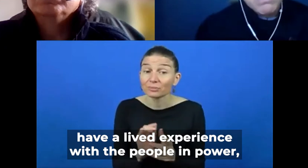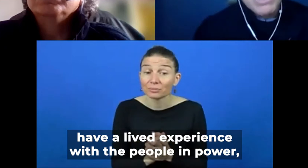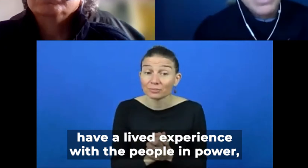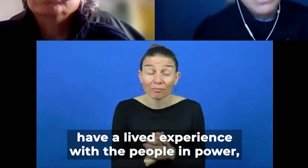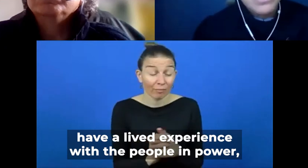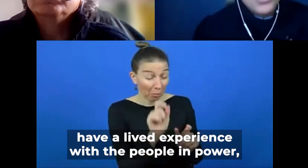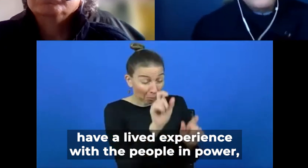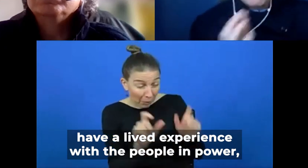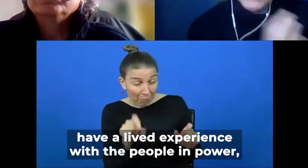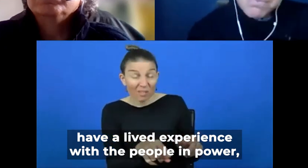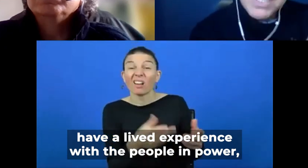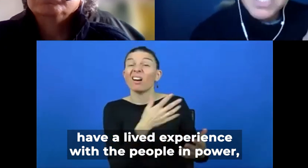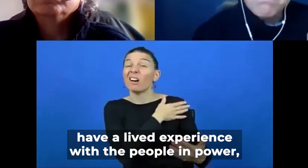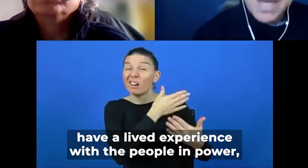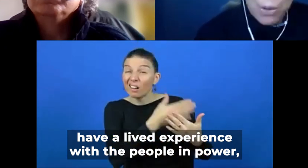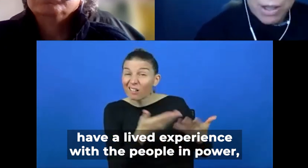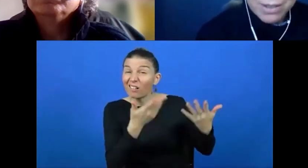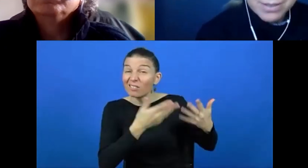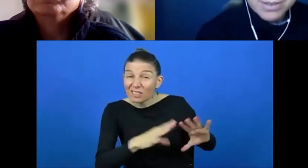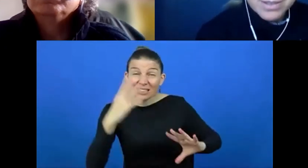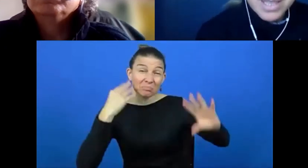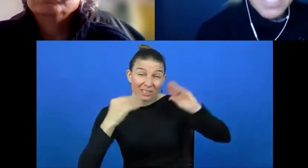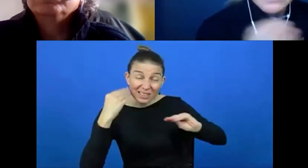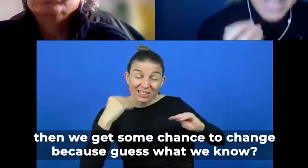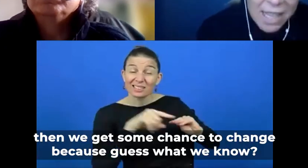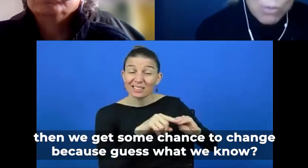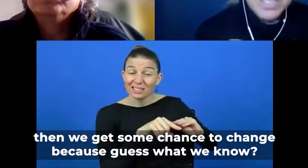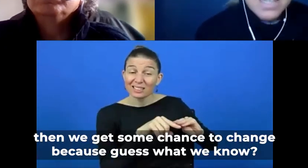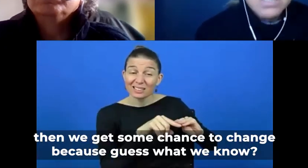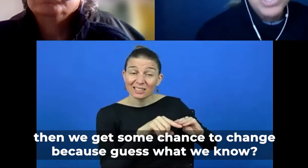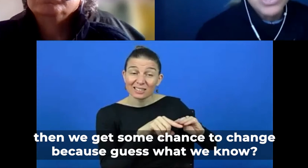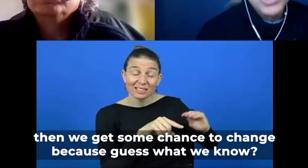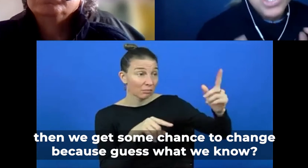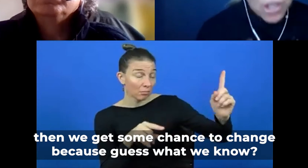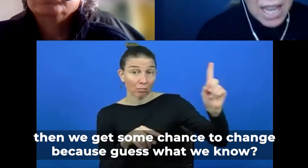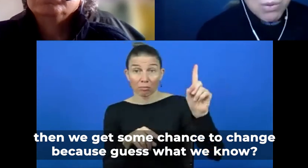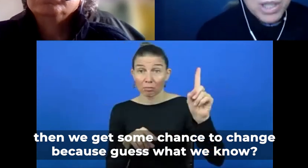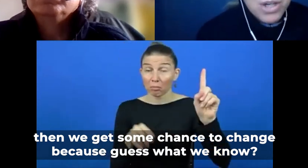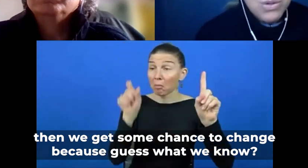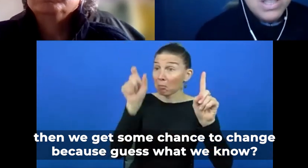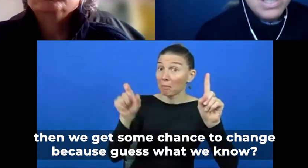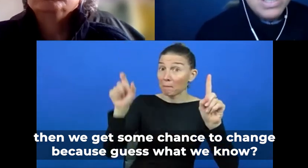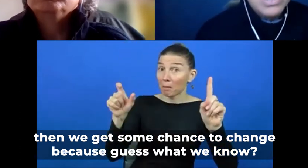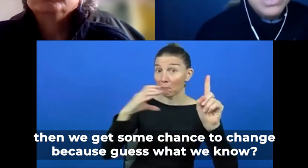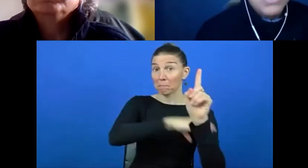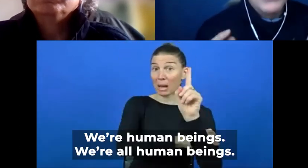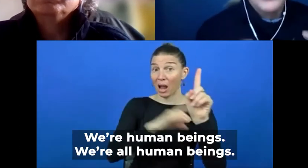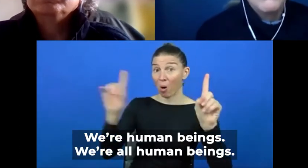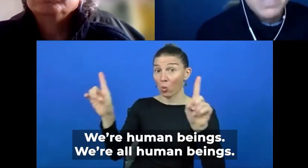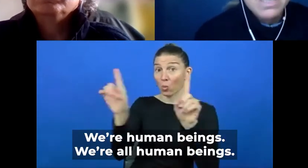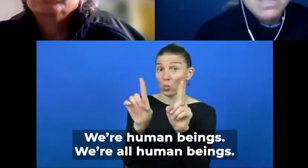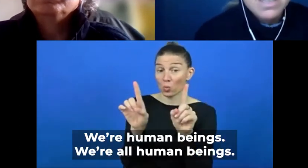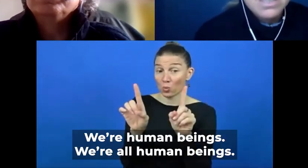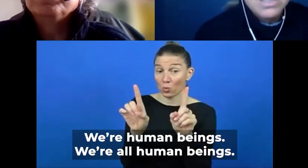lived experience with the people in power, then we get some chance of change. Because guess what we know? We're